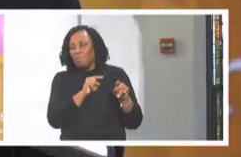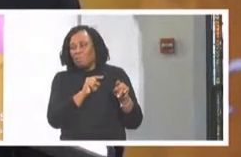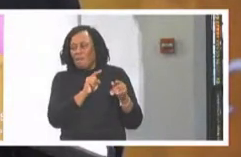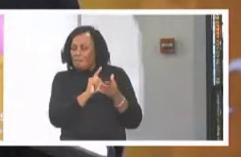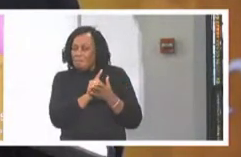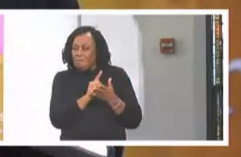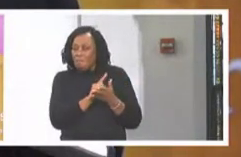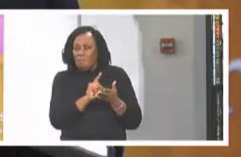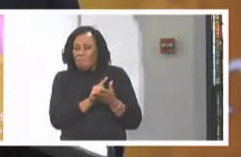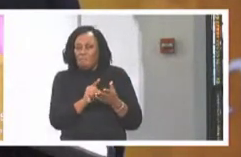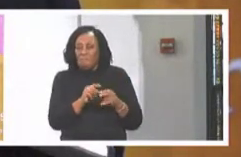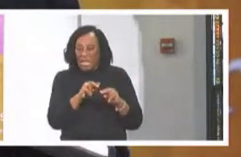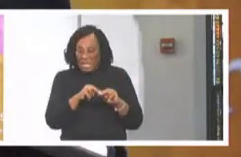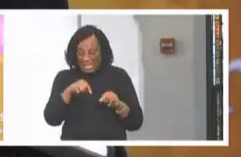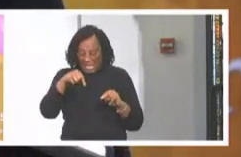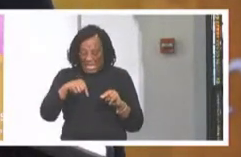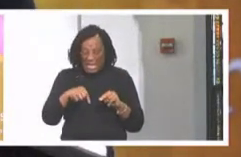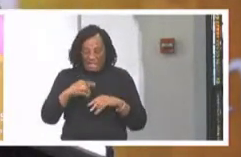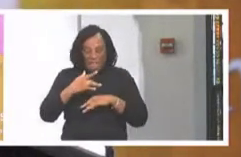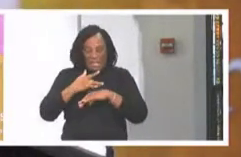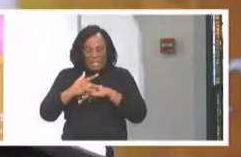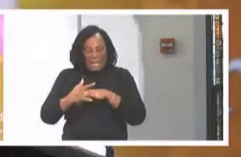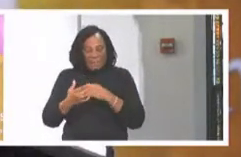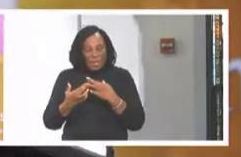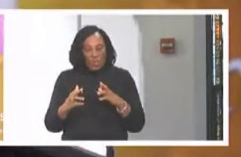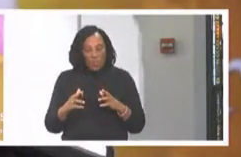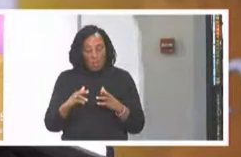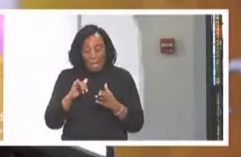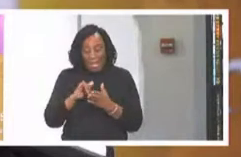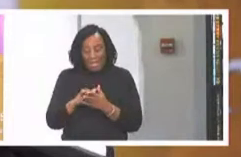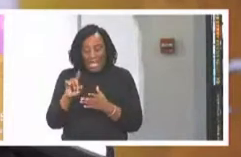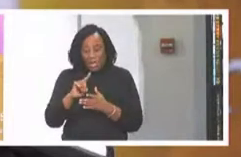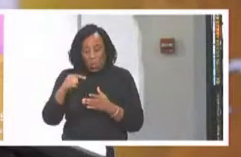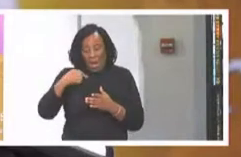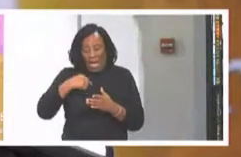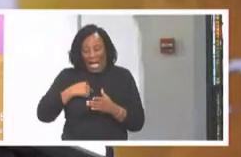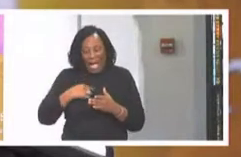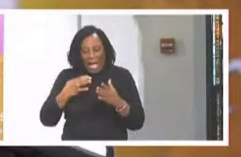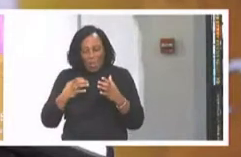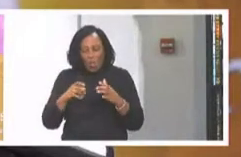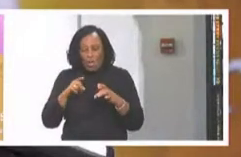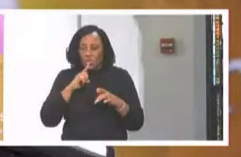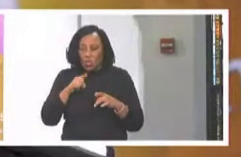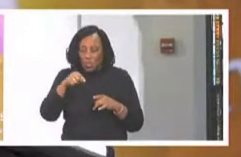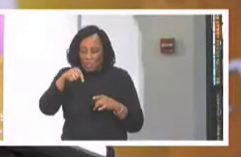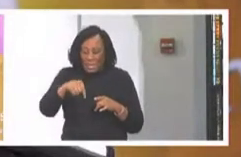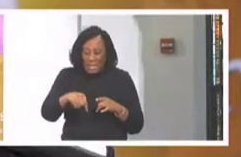room, and this is where I want you to be, and nobody comes to chapel,